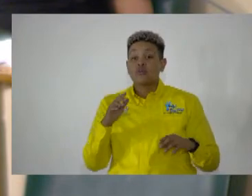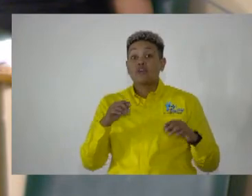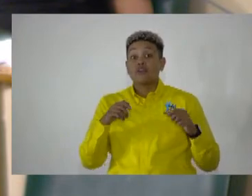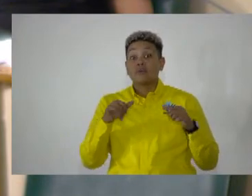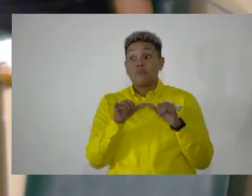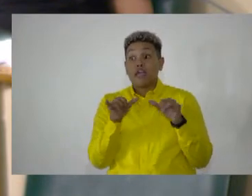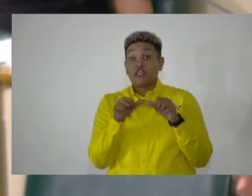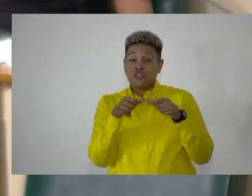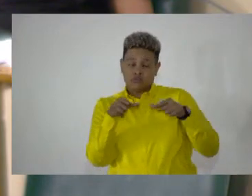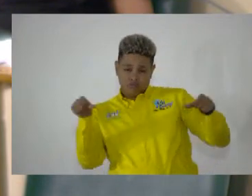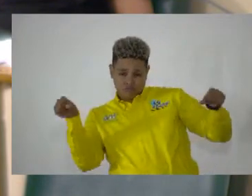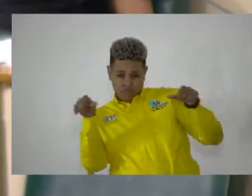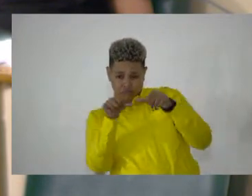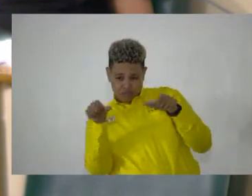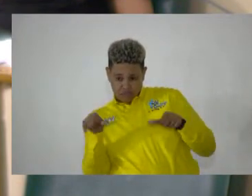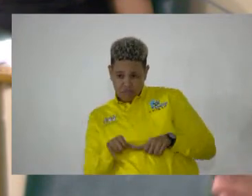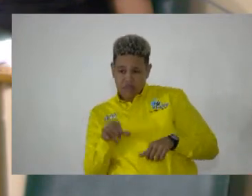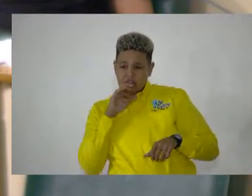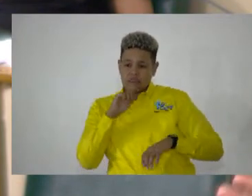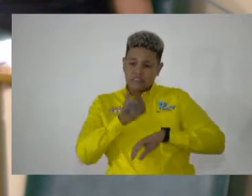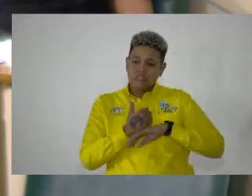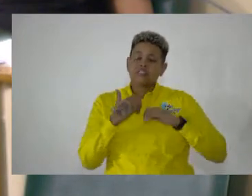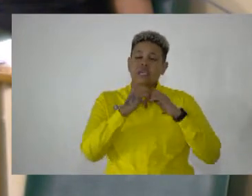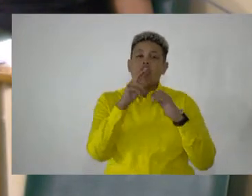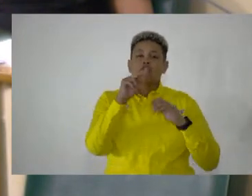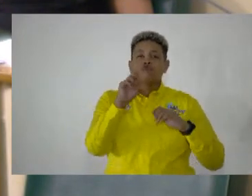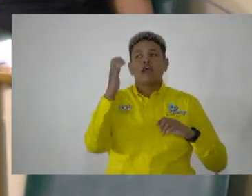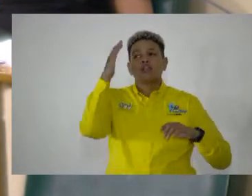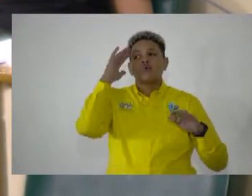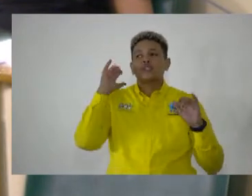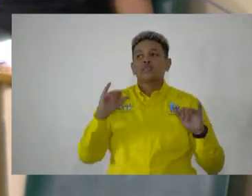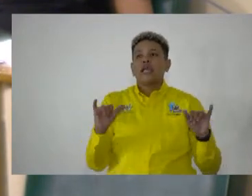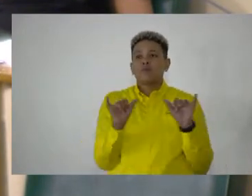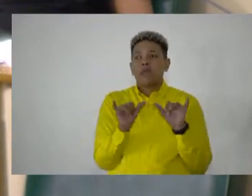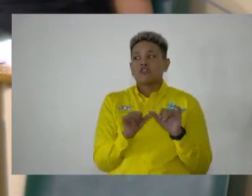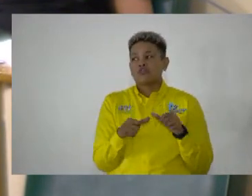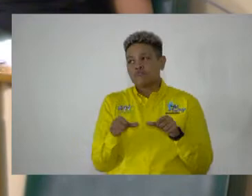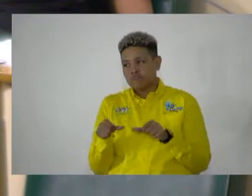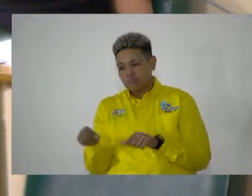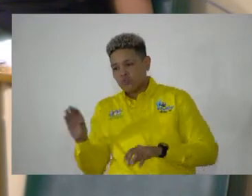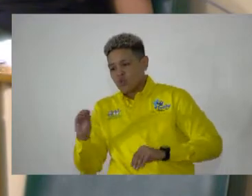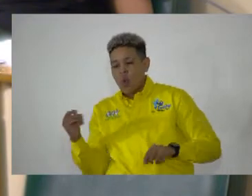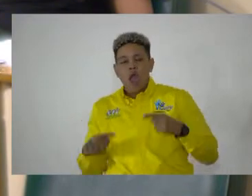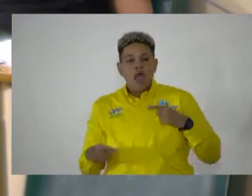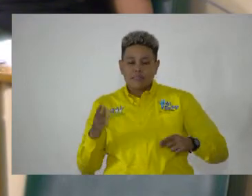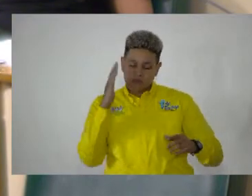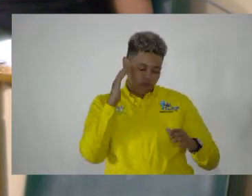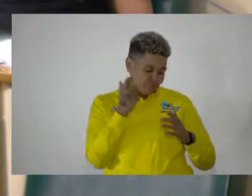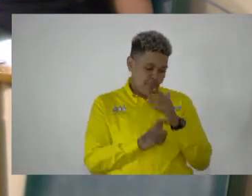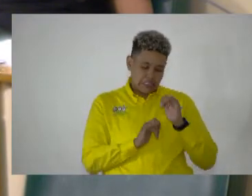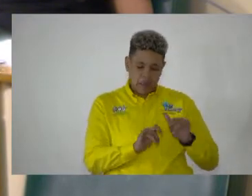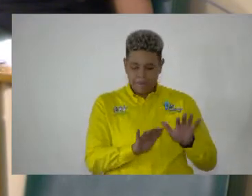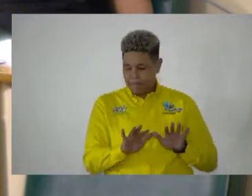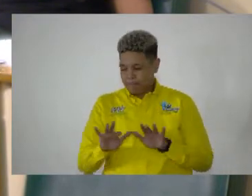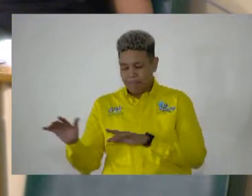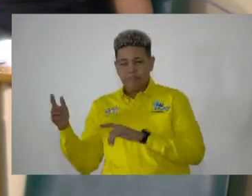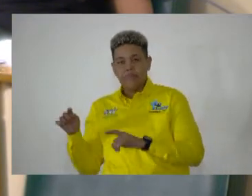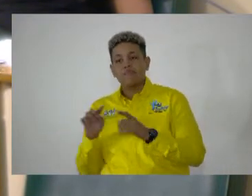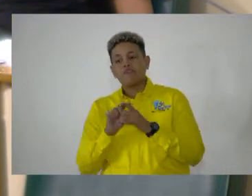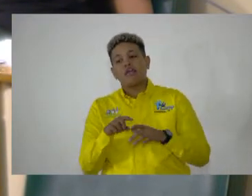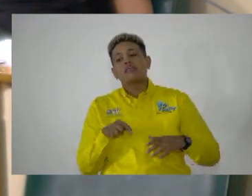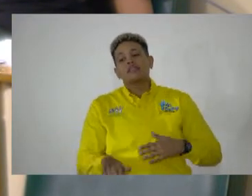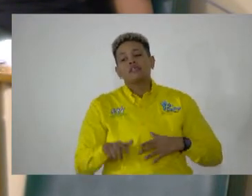it, and there's a set rate and a set measurement. There can be no argument about